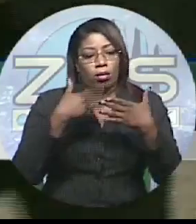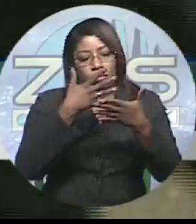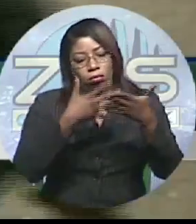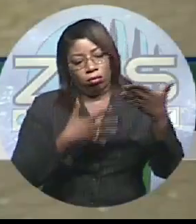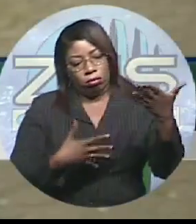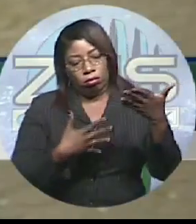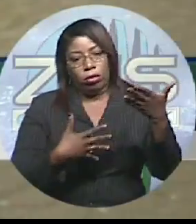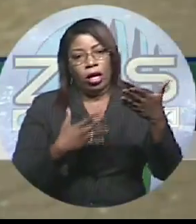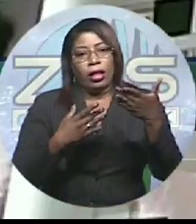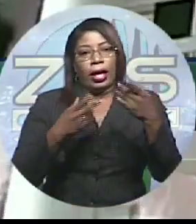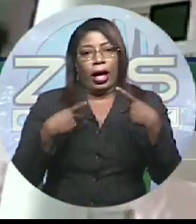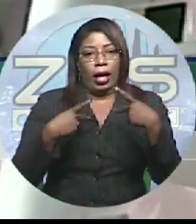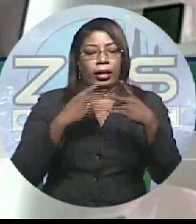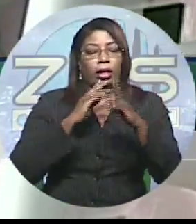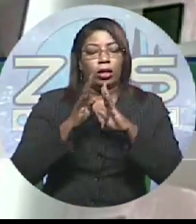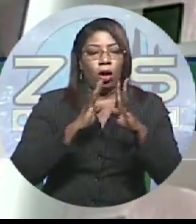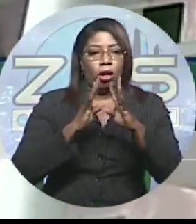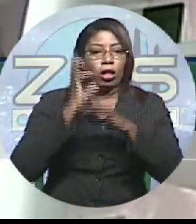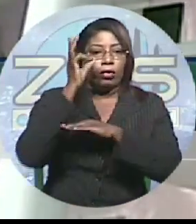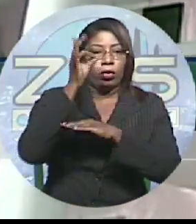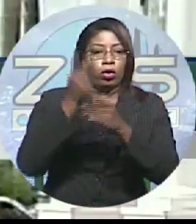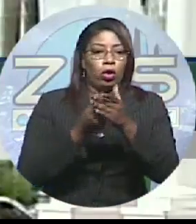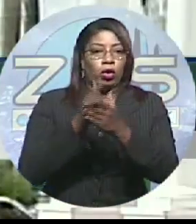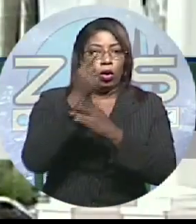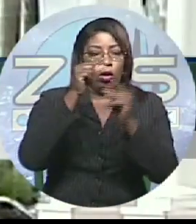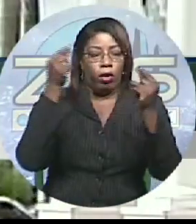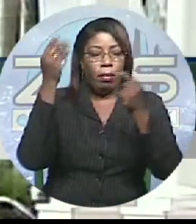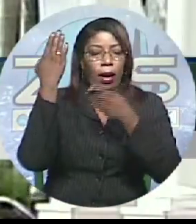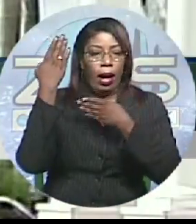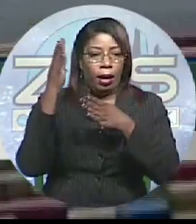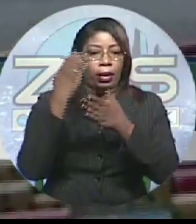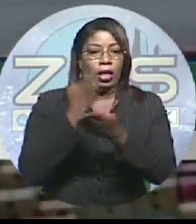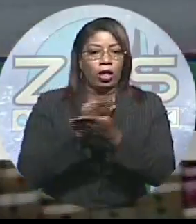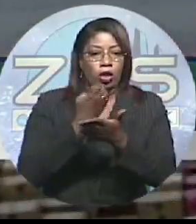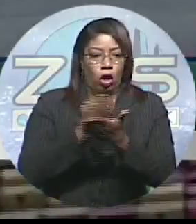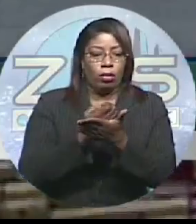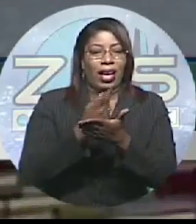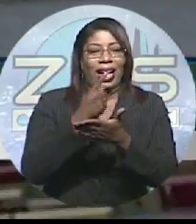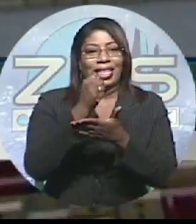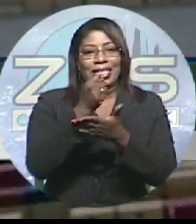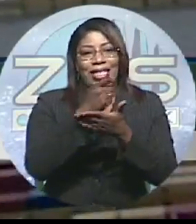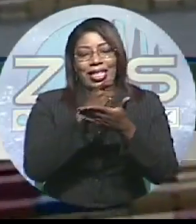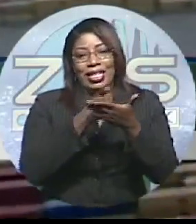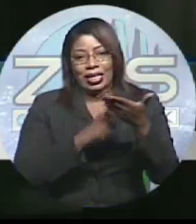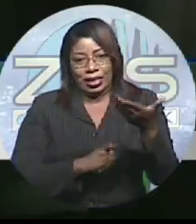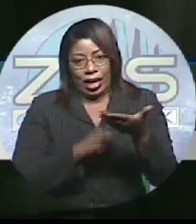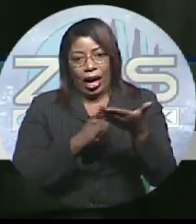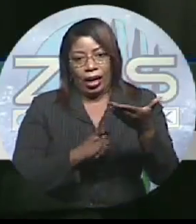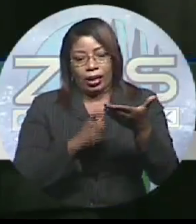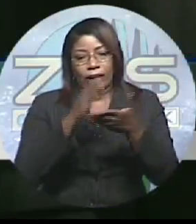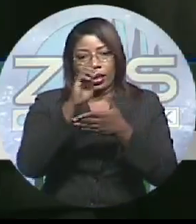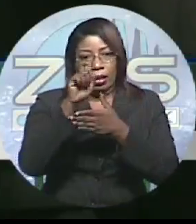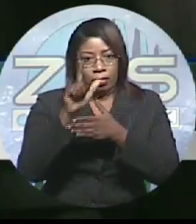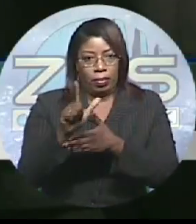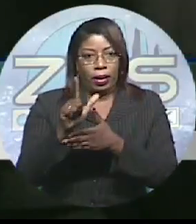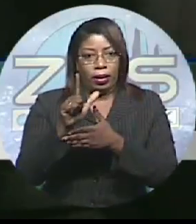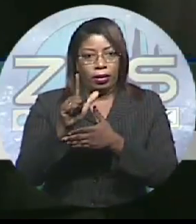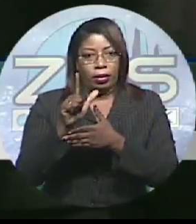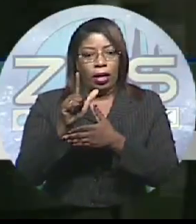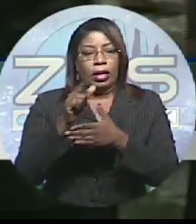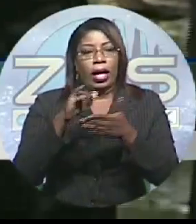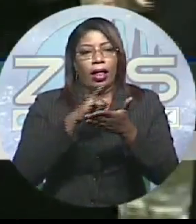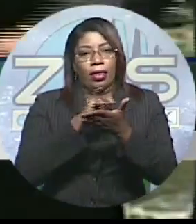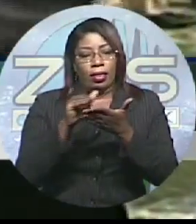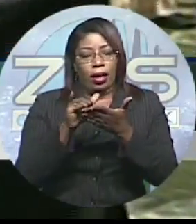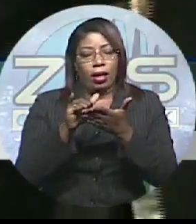agenda, the future growth and development of the Grand Bahama economy and the tax exemption amendment bill. Also today, the country's leaders